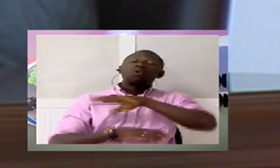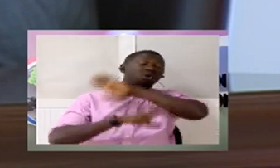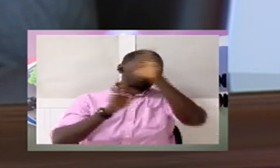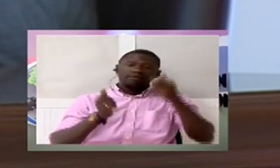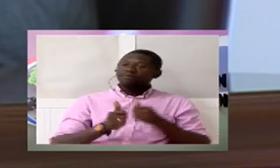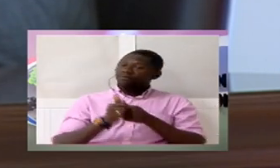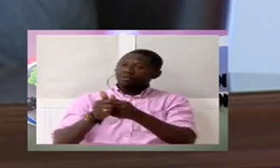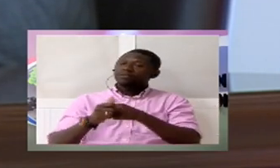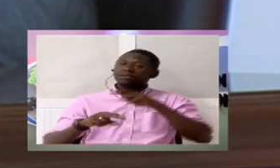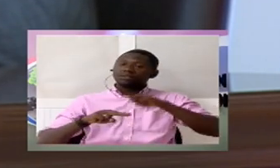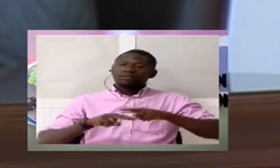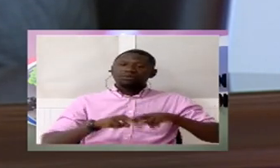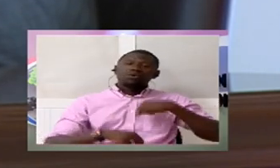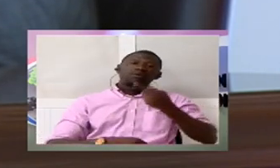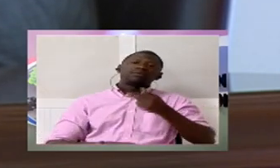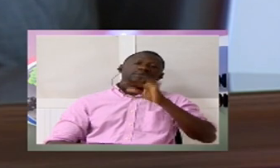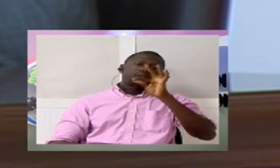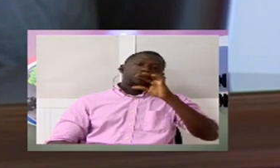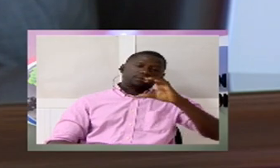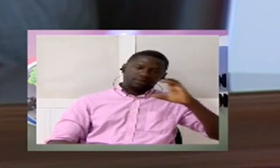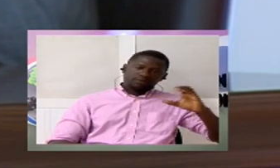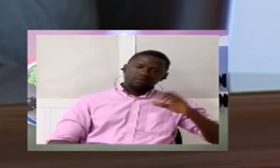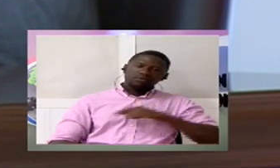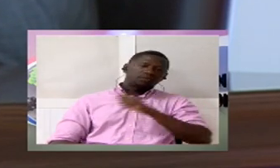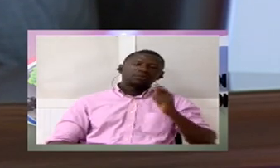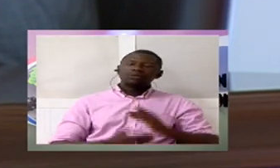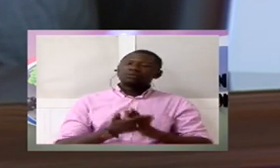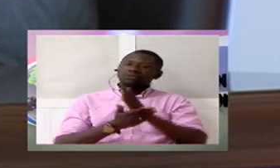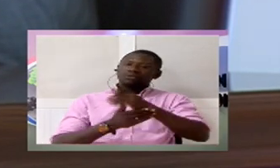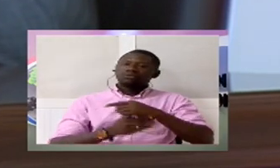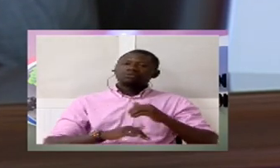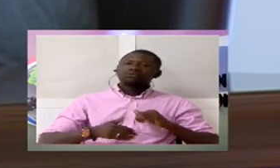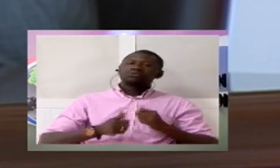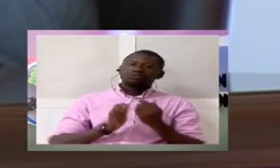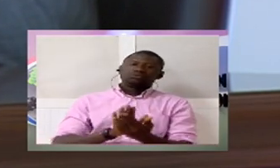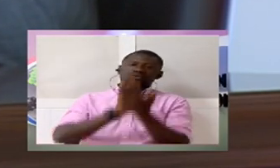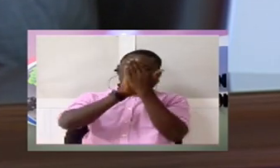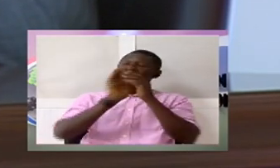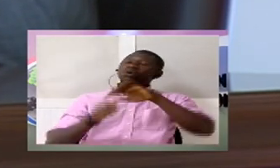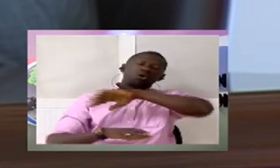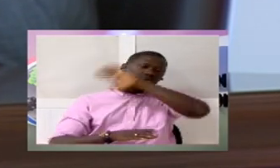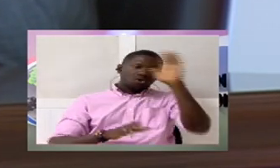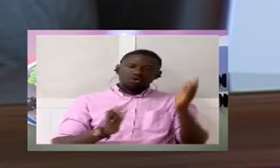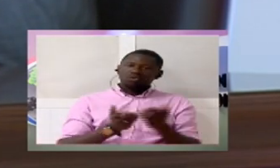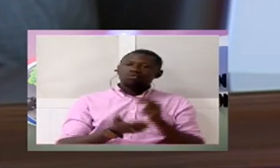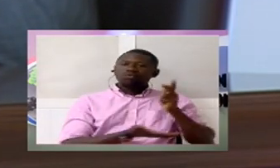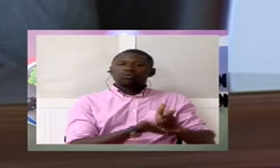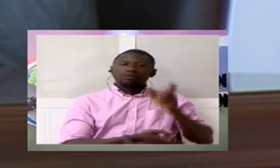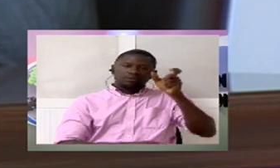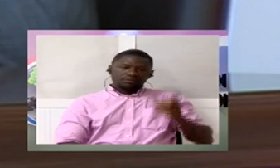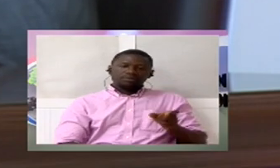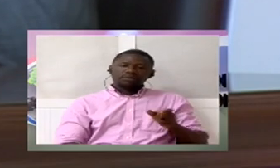sittings of the TRRC. We continue to submit all witnesses that will come before this